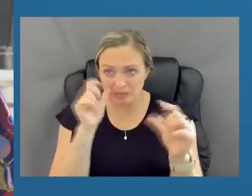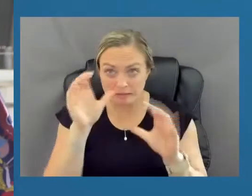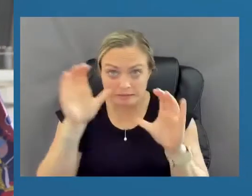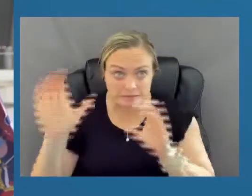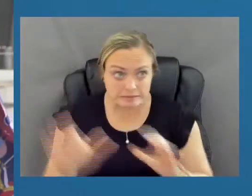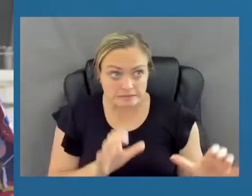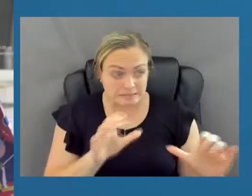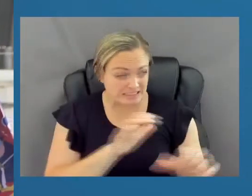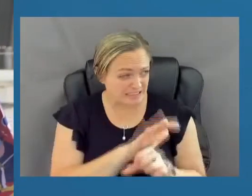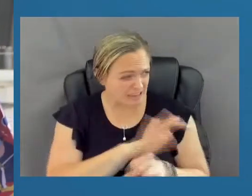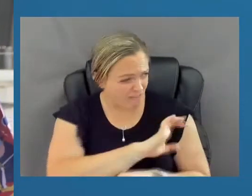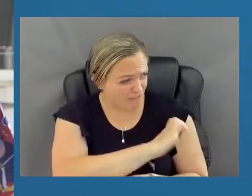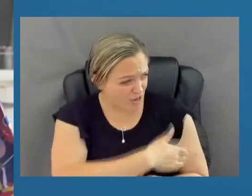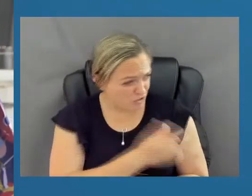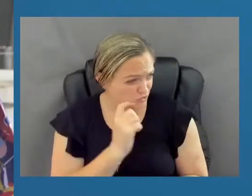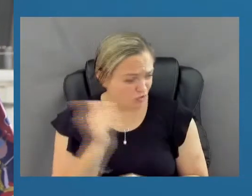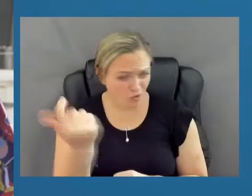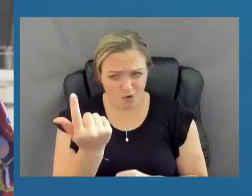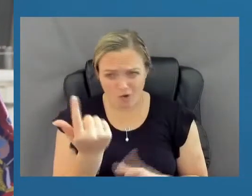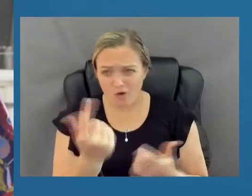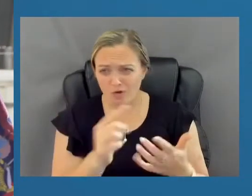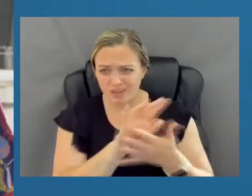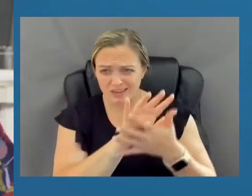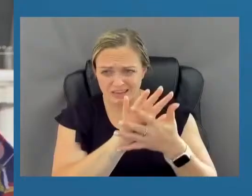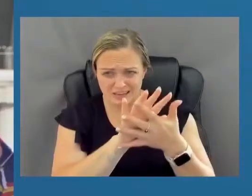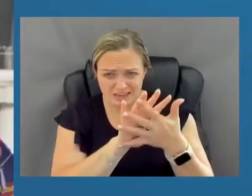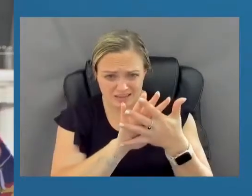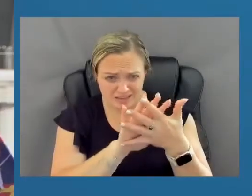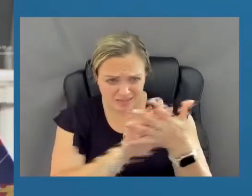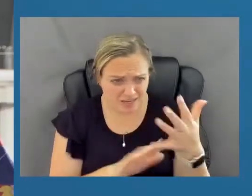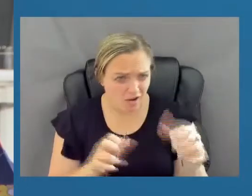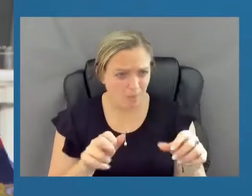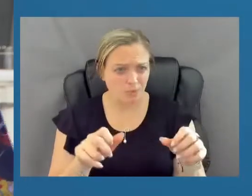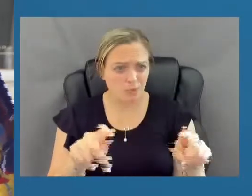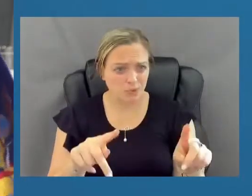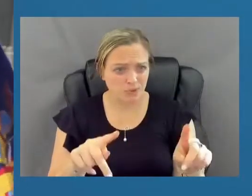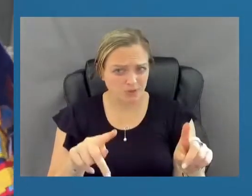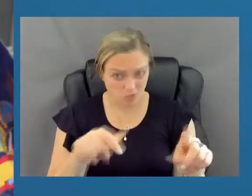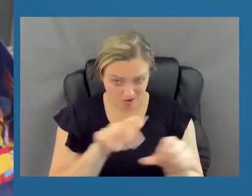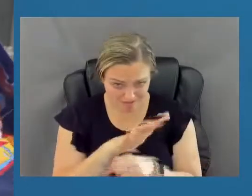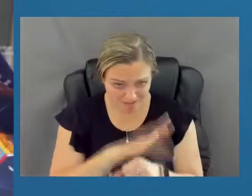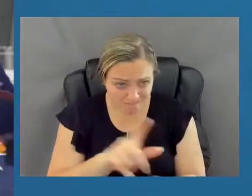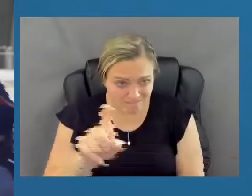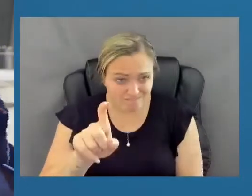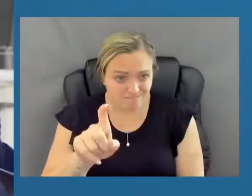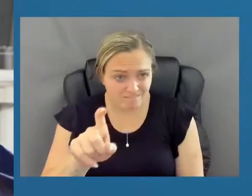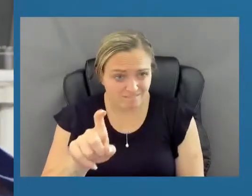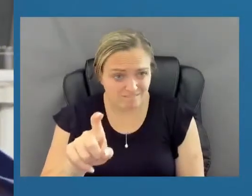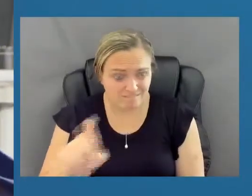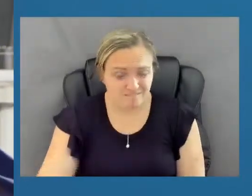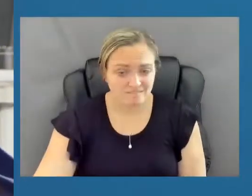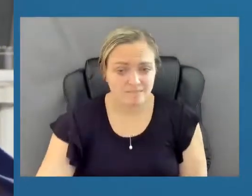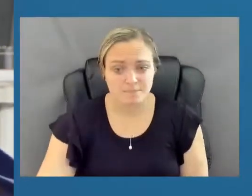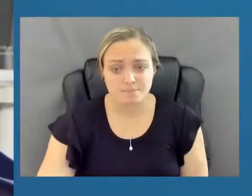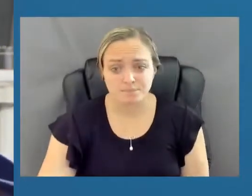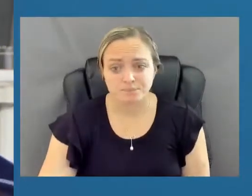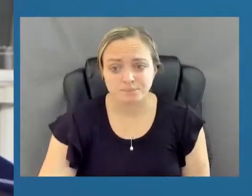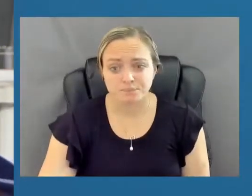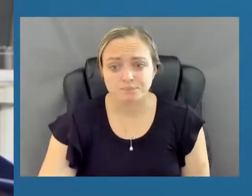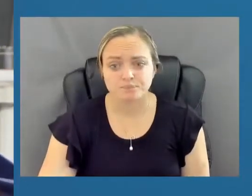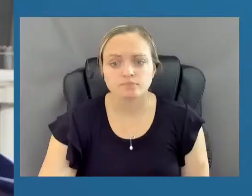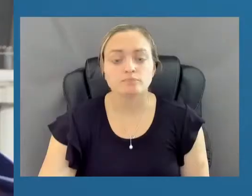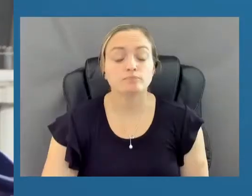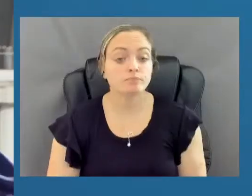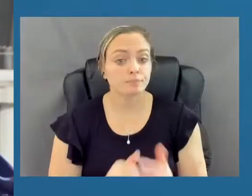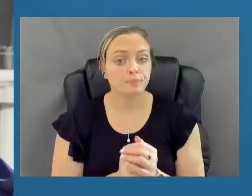enough energy for all the announced and opportunities that are on our way? I want you to know that return